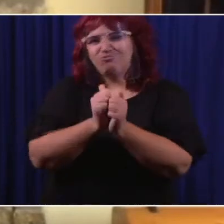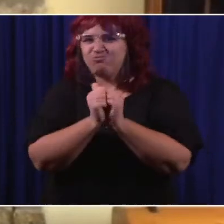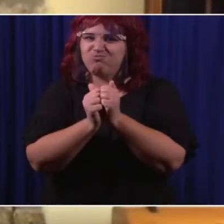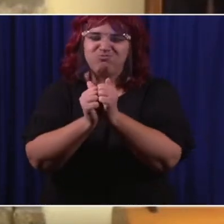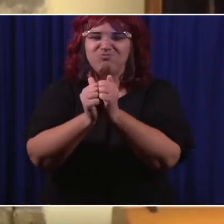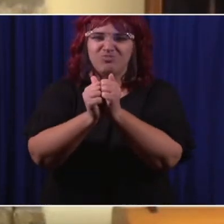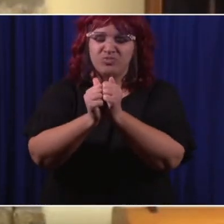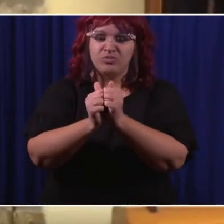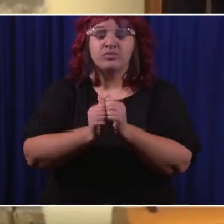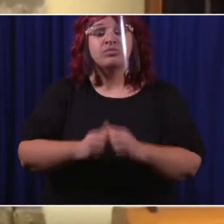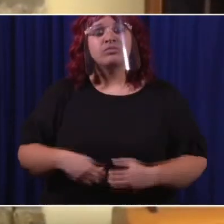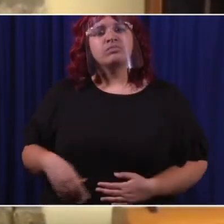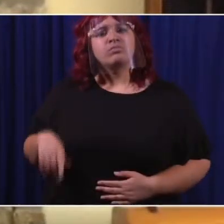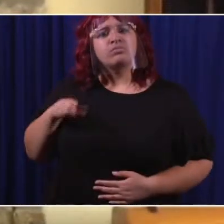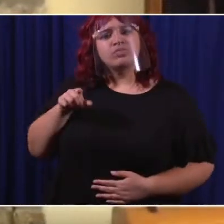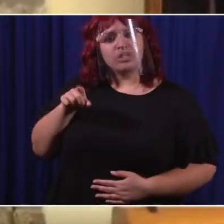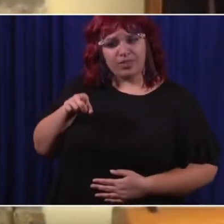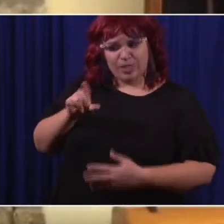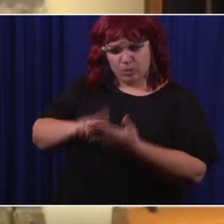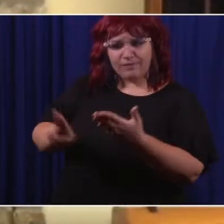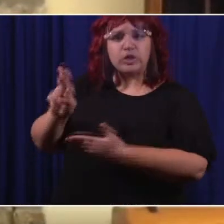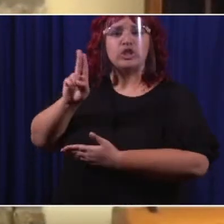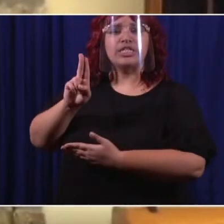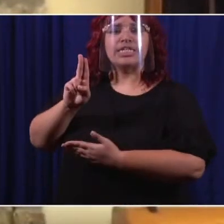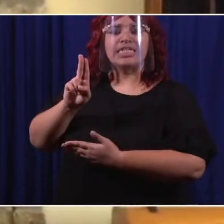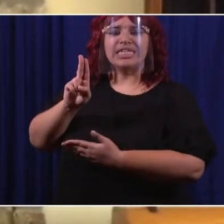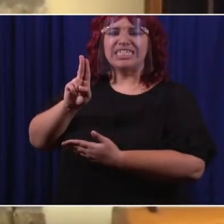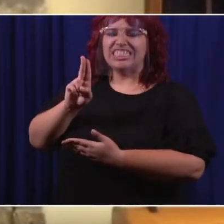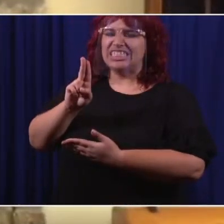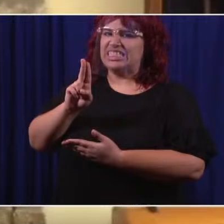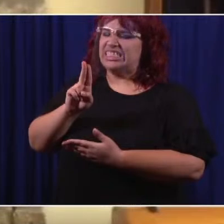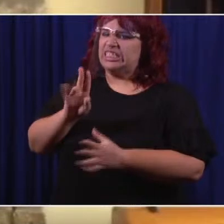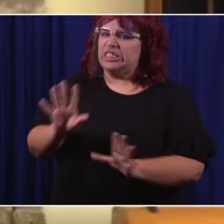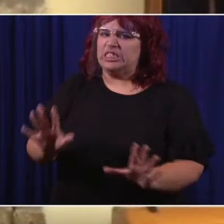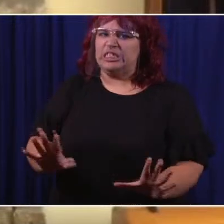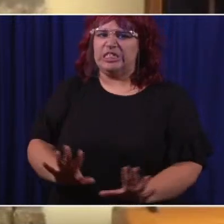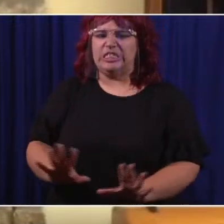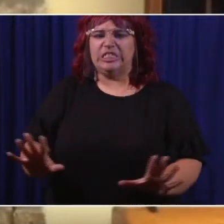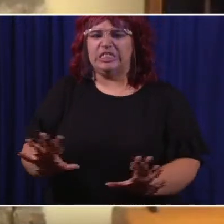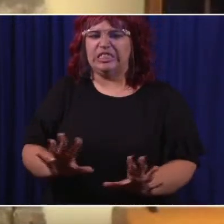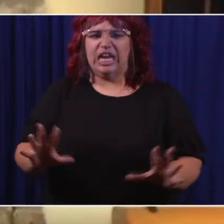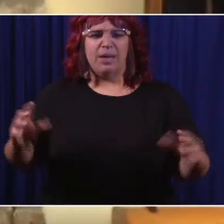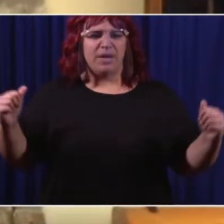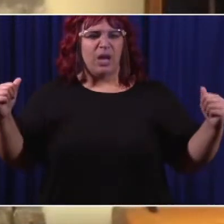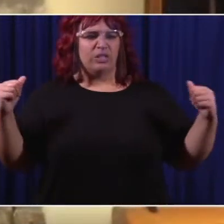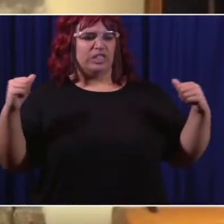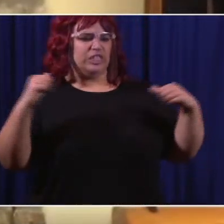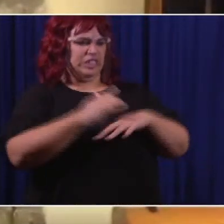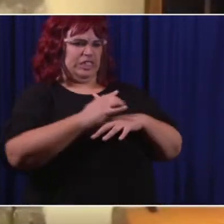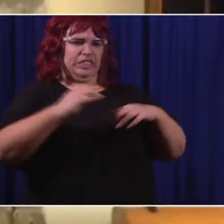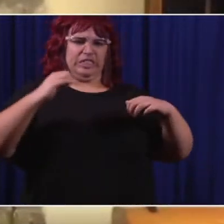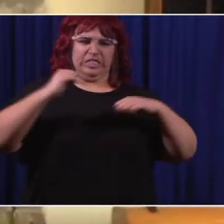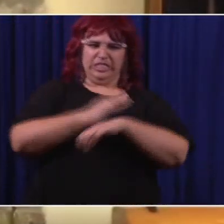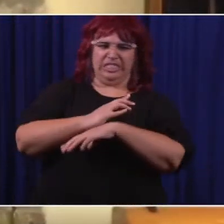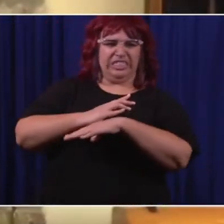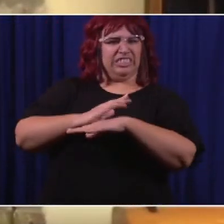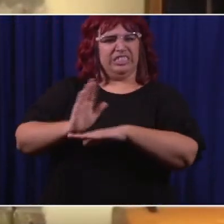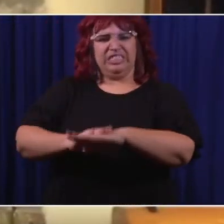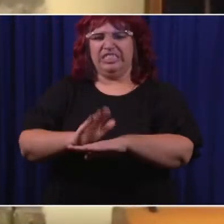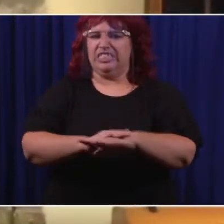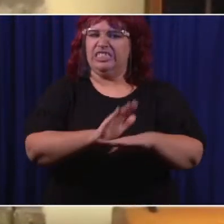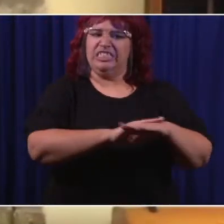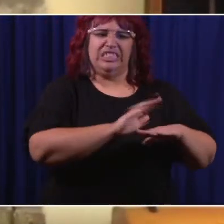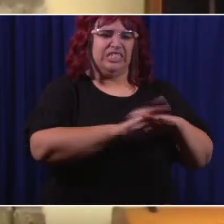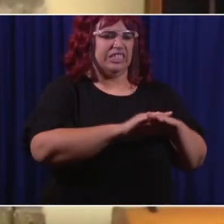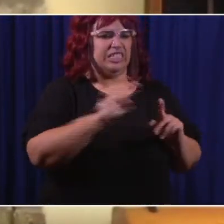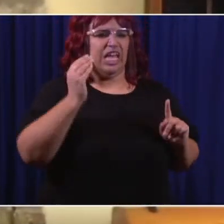at home. And I wonder if you'd address that as well. Also, this is against the backdrop that 4 of the 8 teams the Buckeyes are